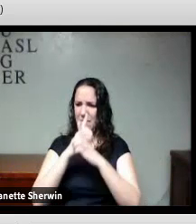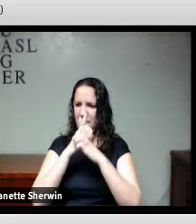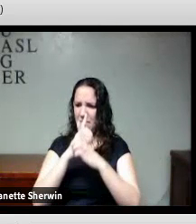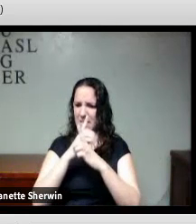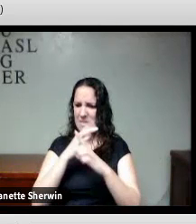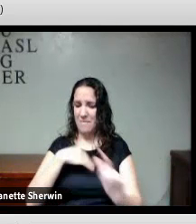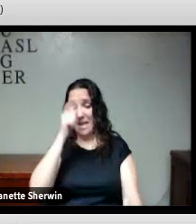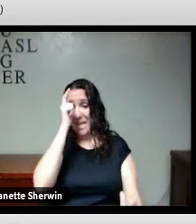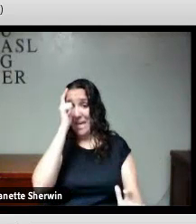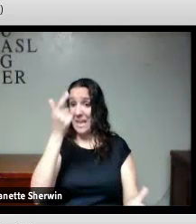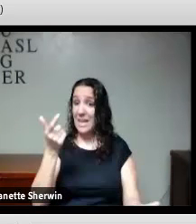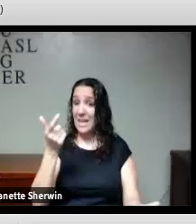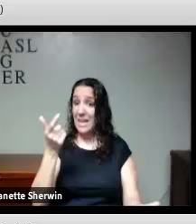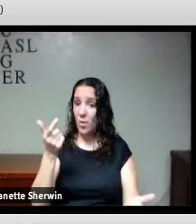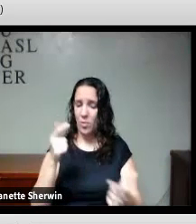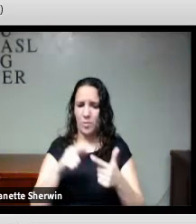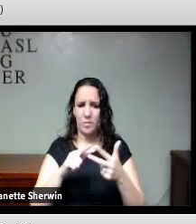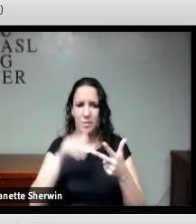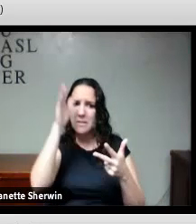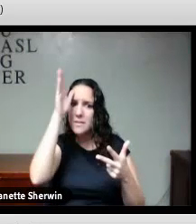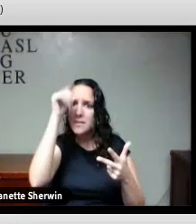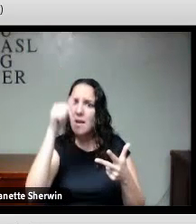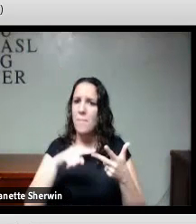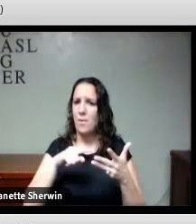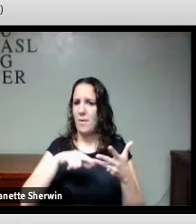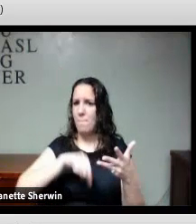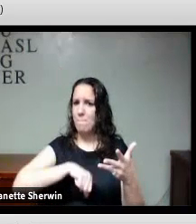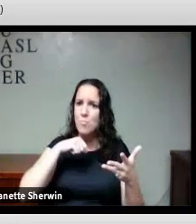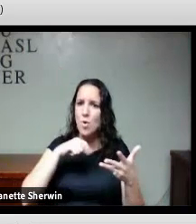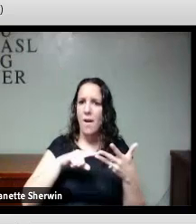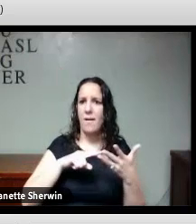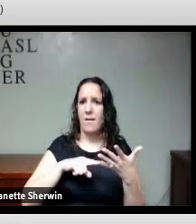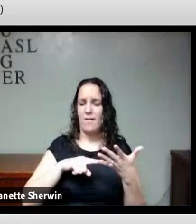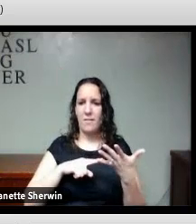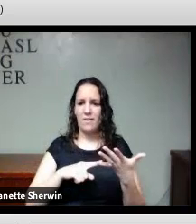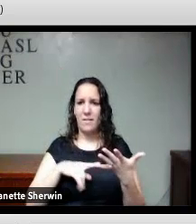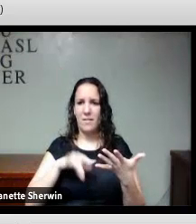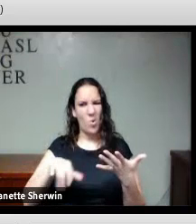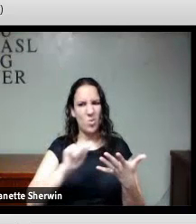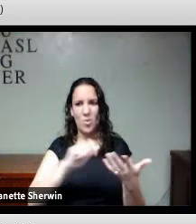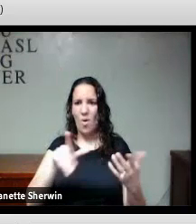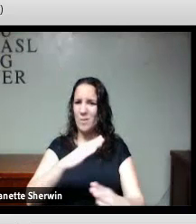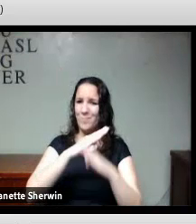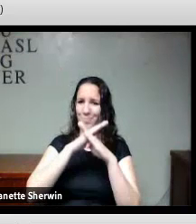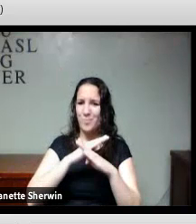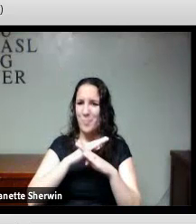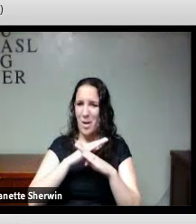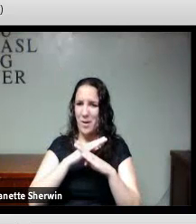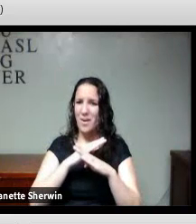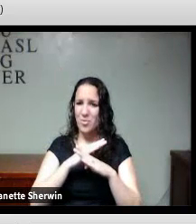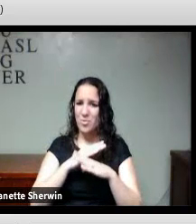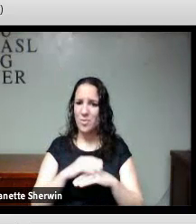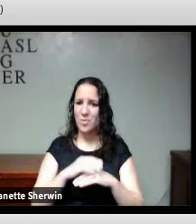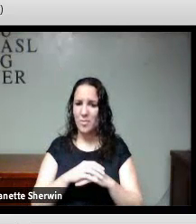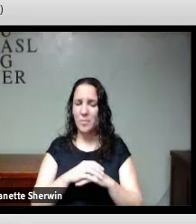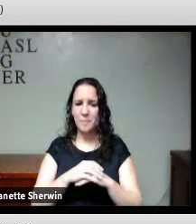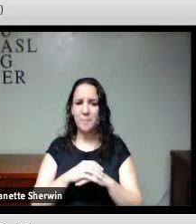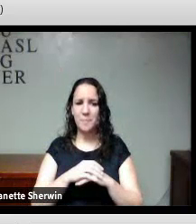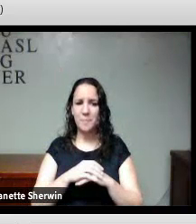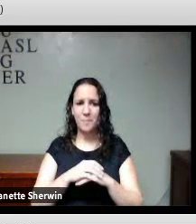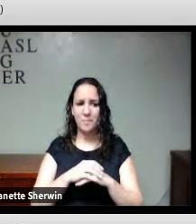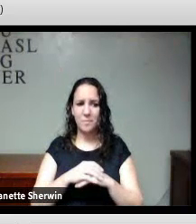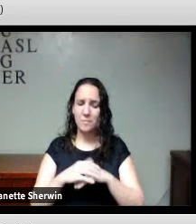up in us, that stubbornness, that pride, that obstinacy, if you will, that comes up in us when it's a negative situation, because